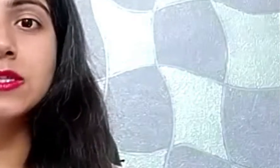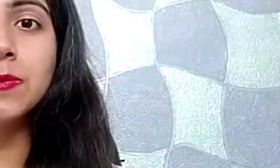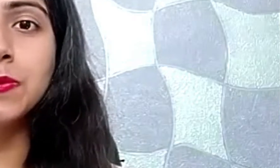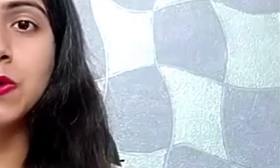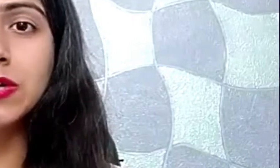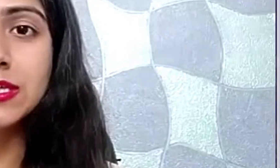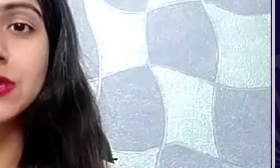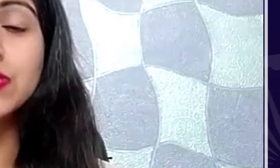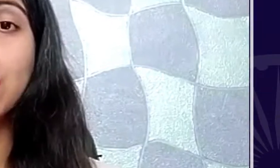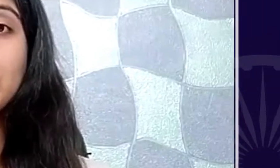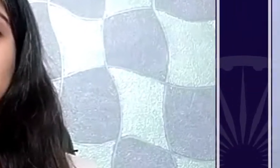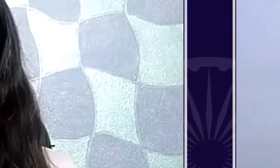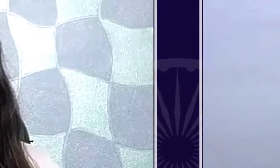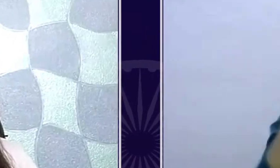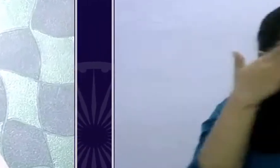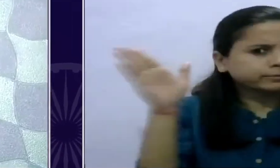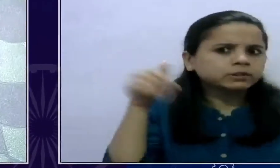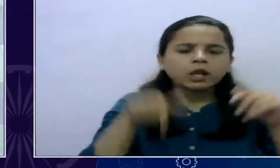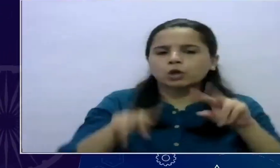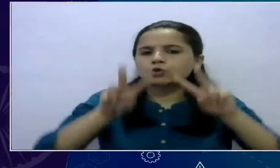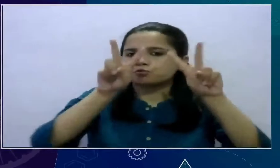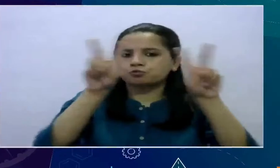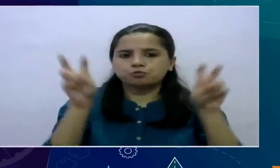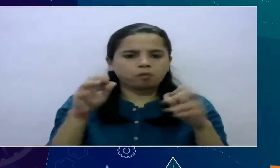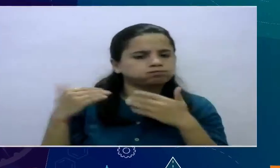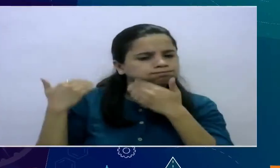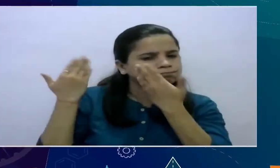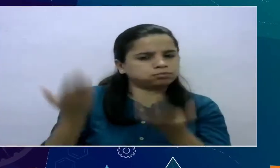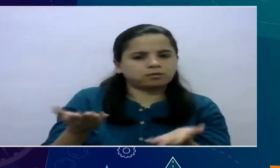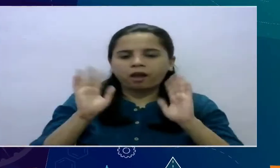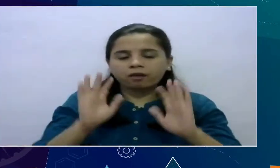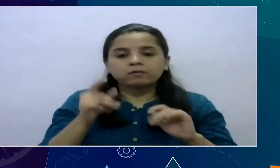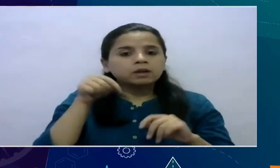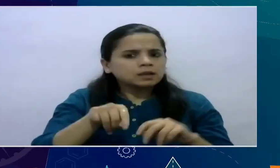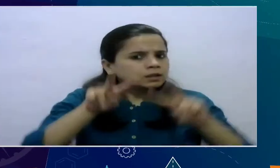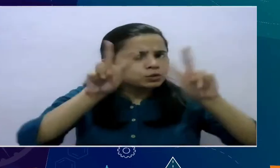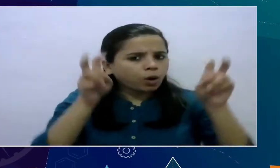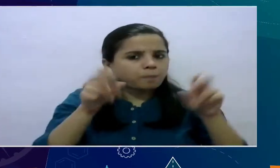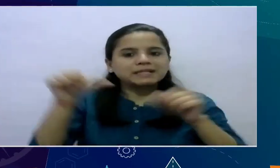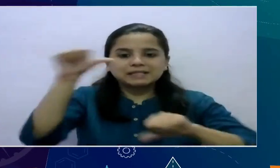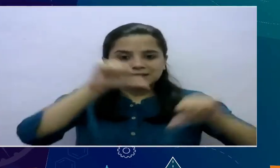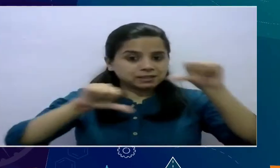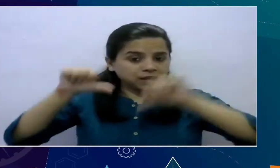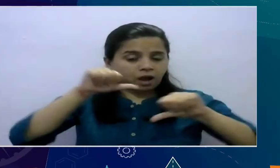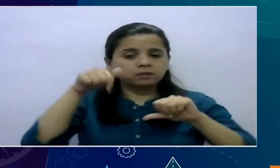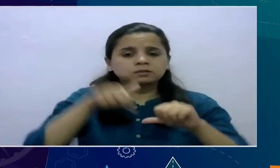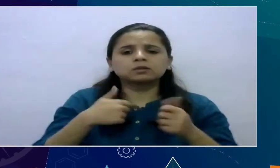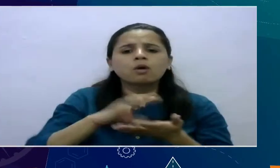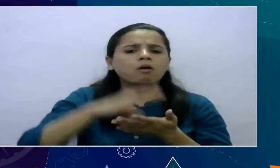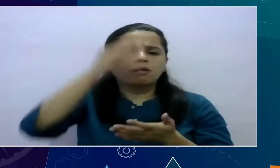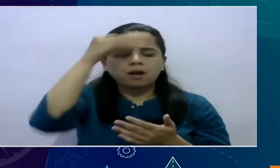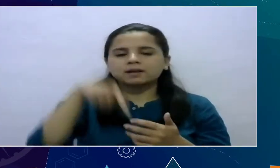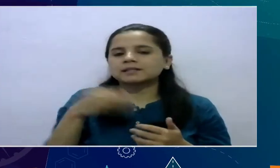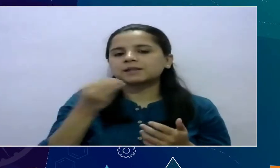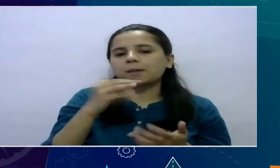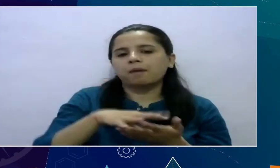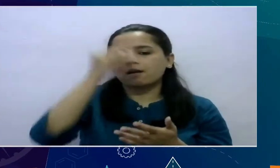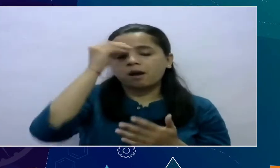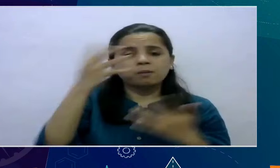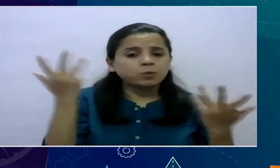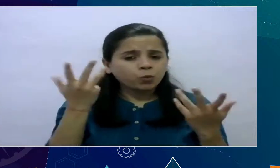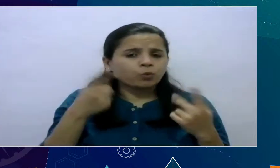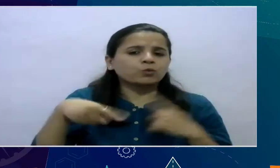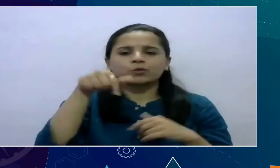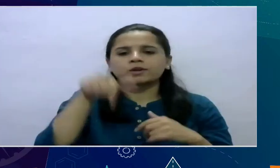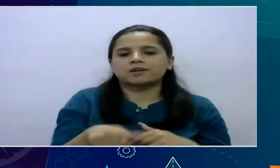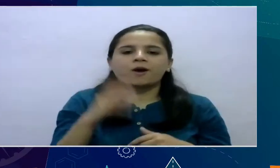know is the broadest topic ever, and under this category, science, we're going to learn something. What is it? You'll get